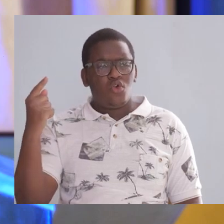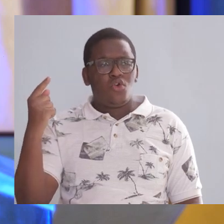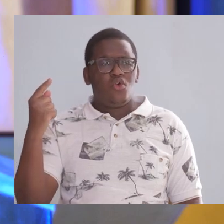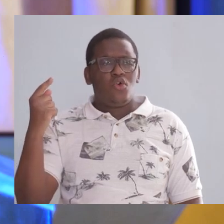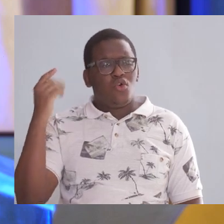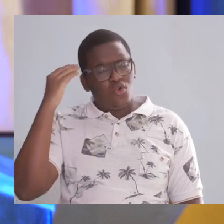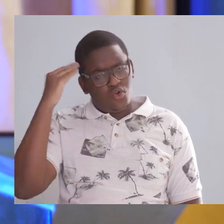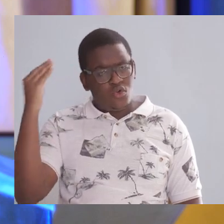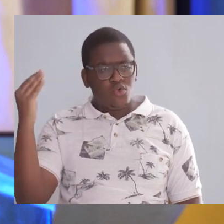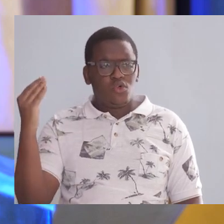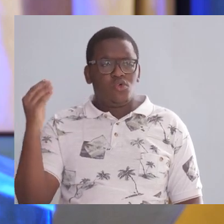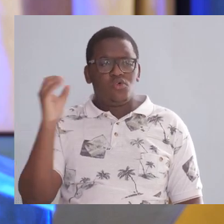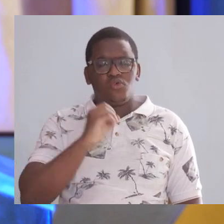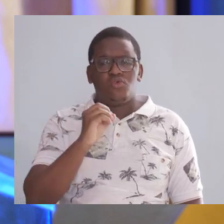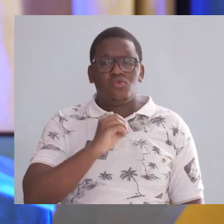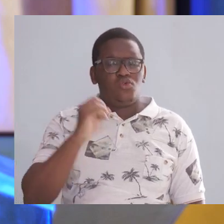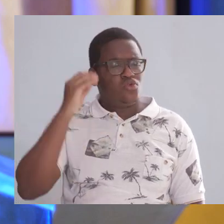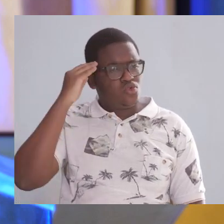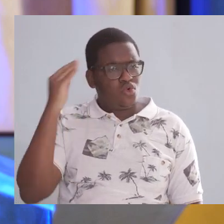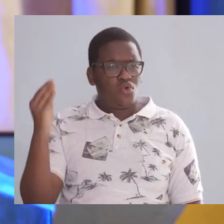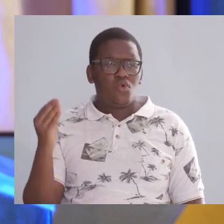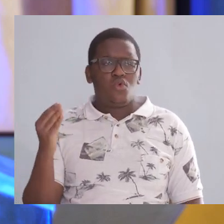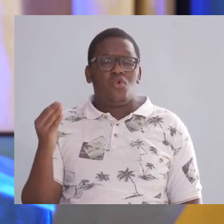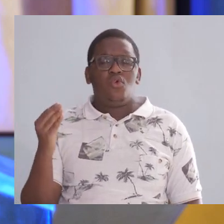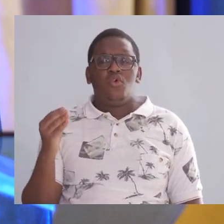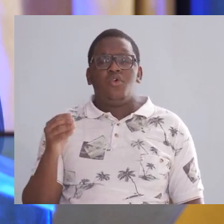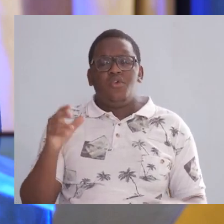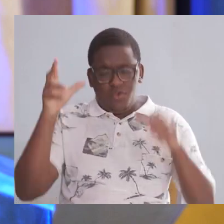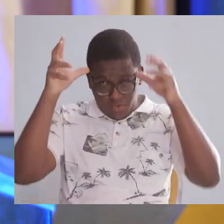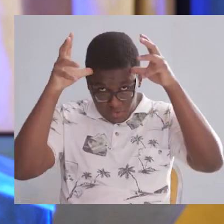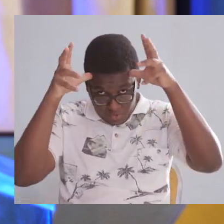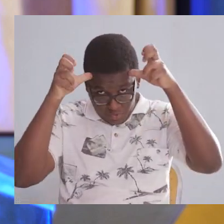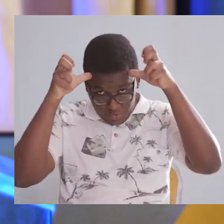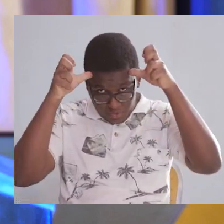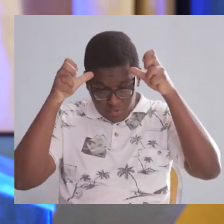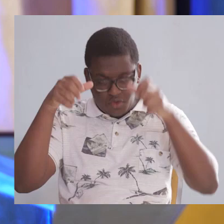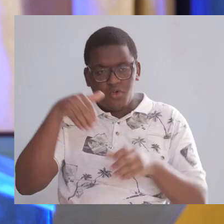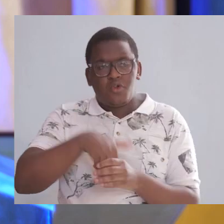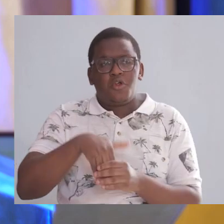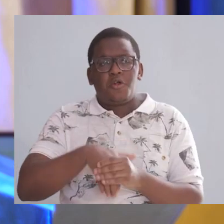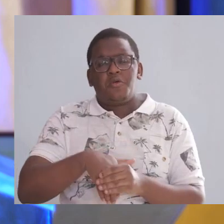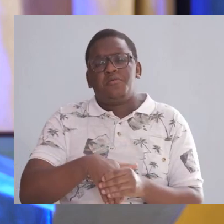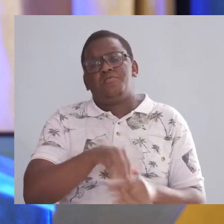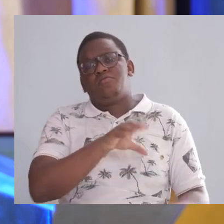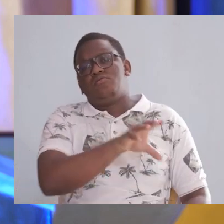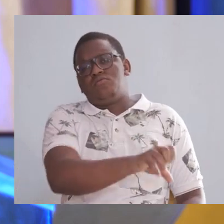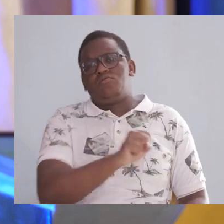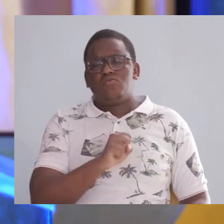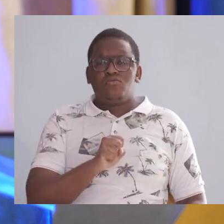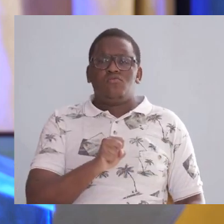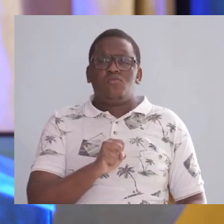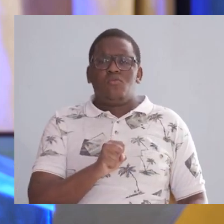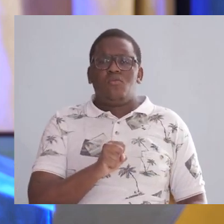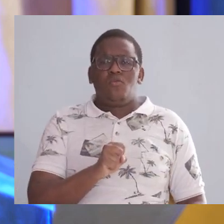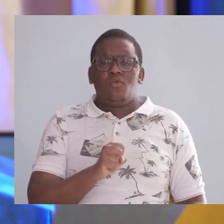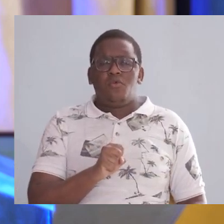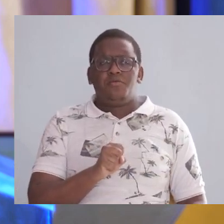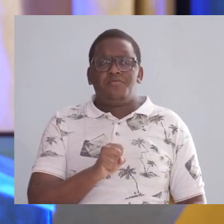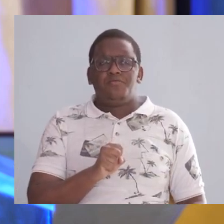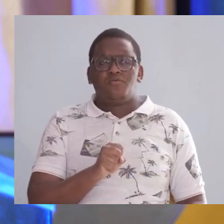of Satan in the cause of theft. As we saw there, that the theft of